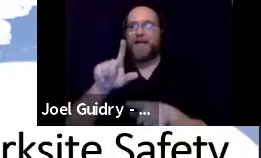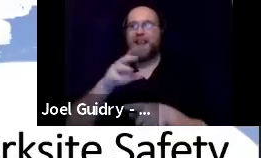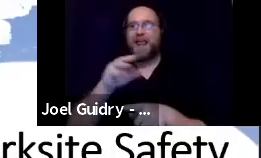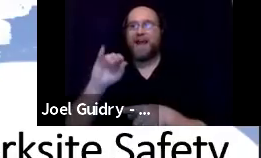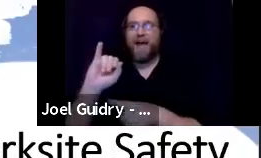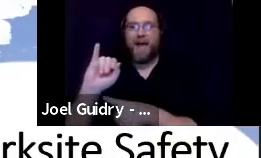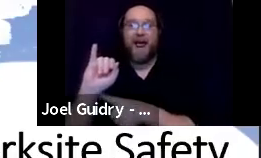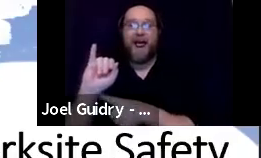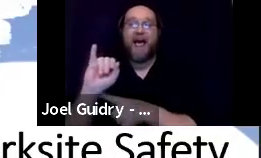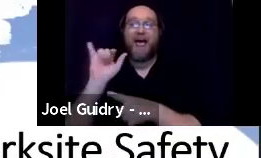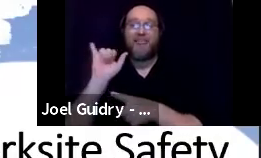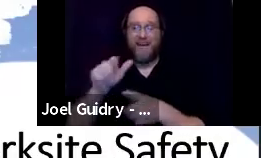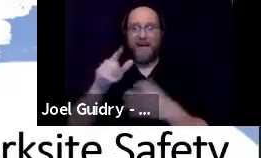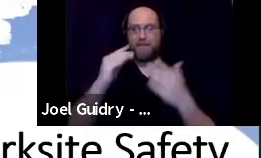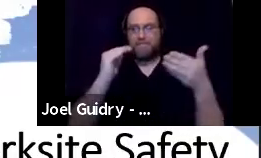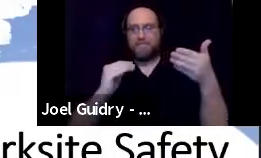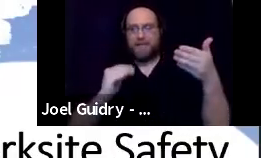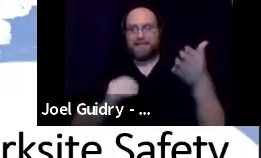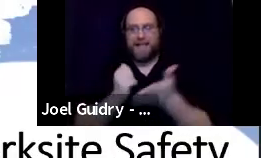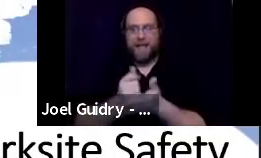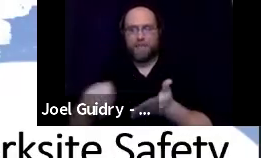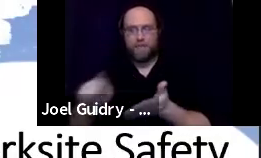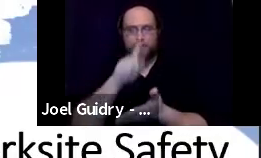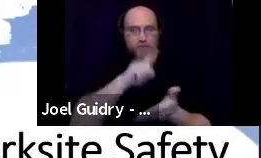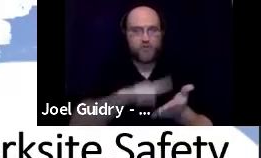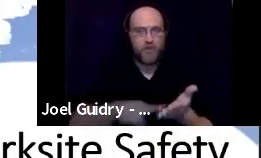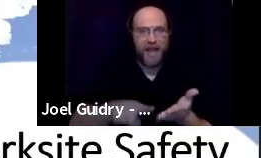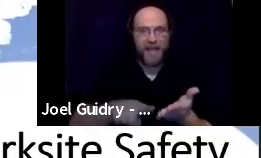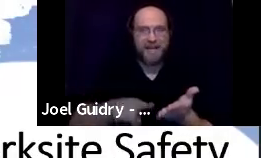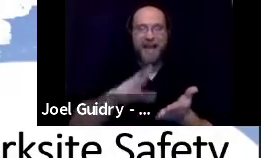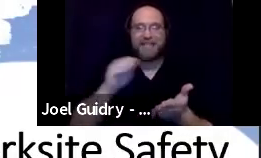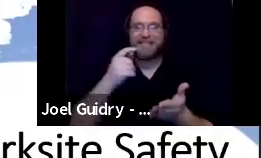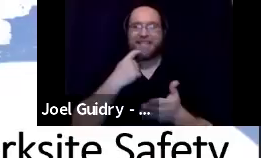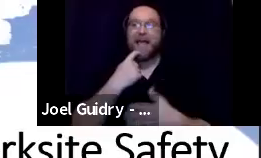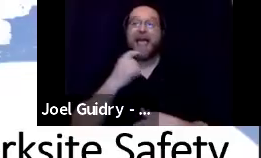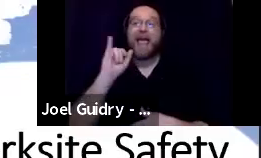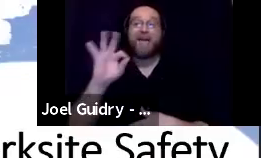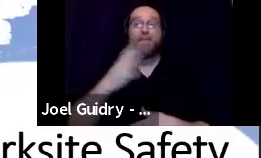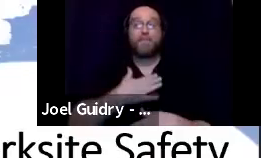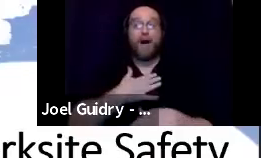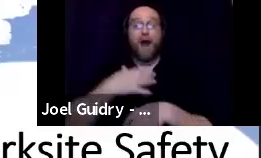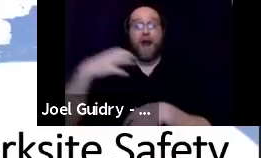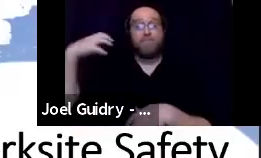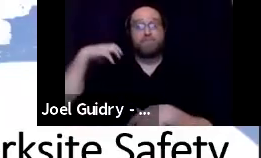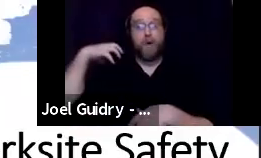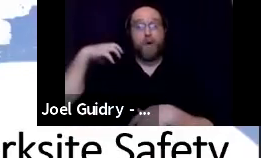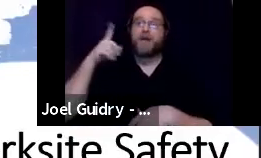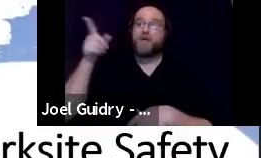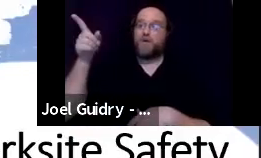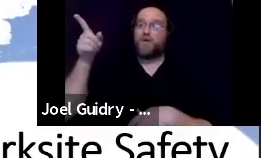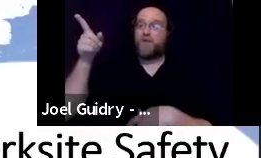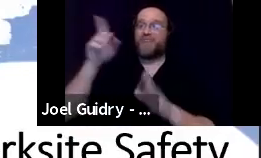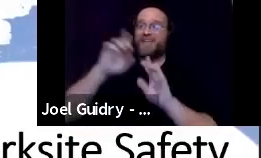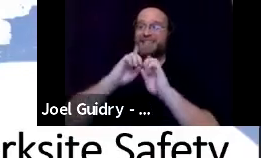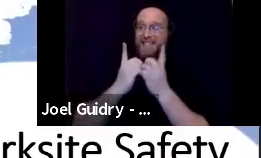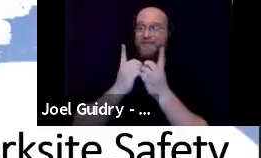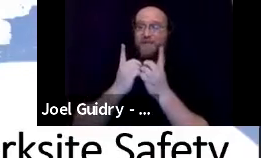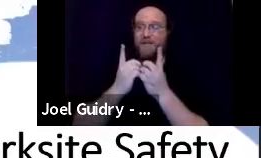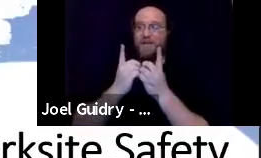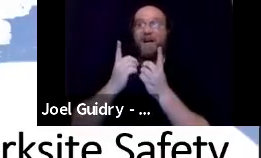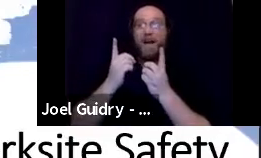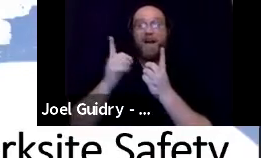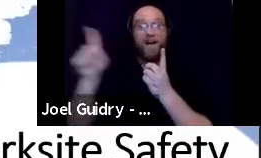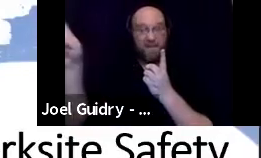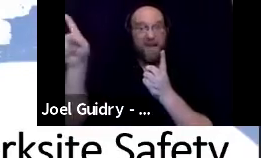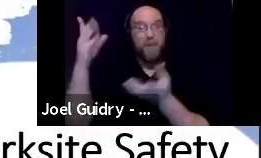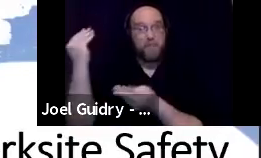check and say, is my employer, the district, providing me with all of the things that are going to